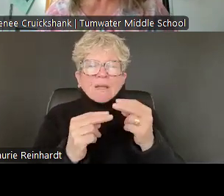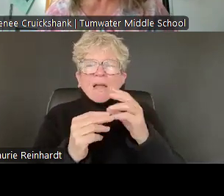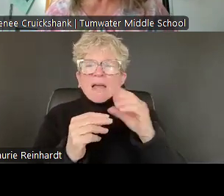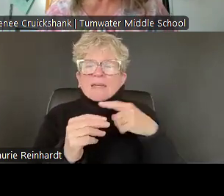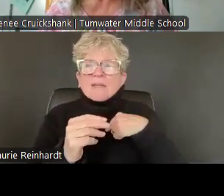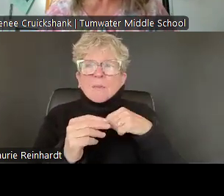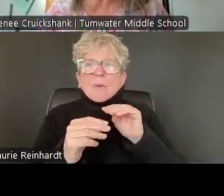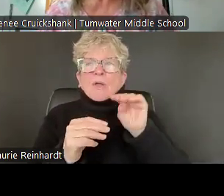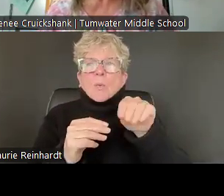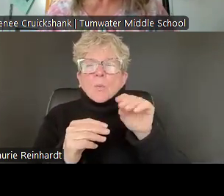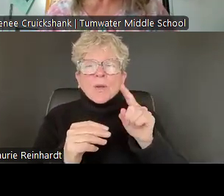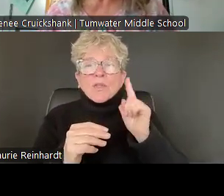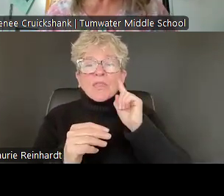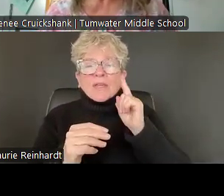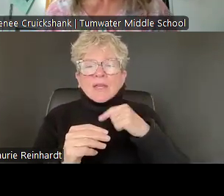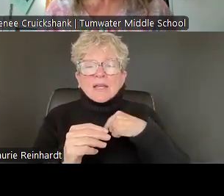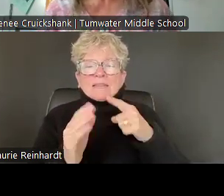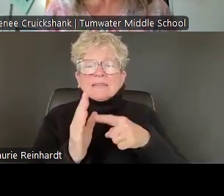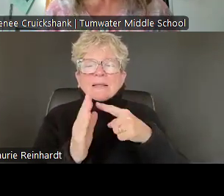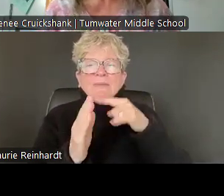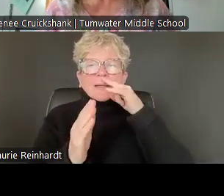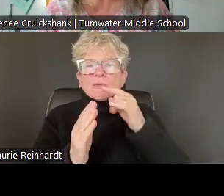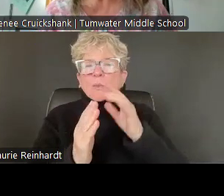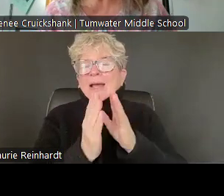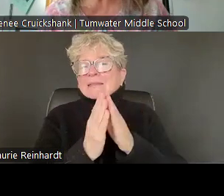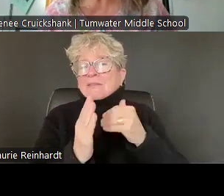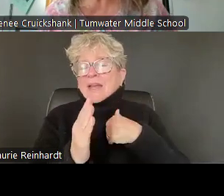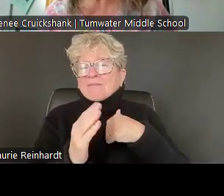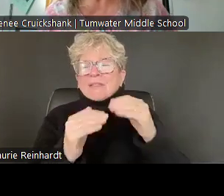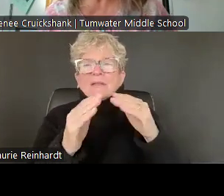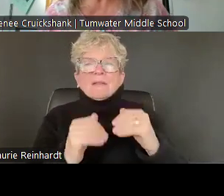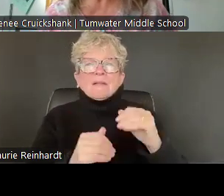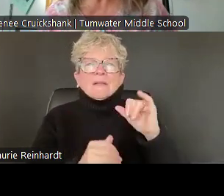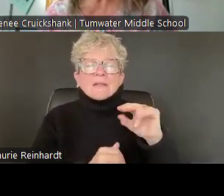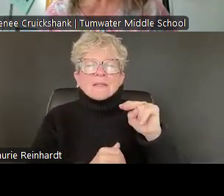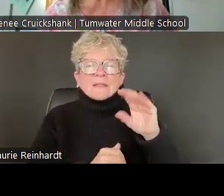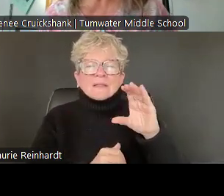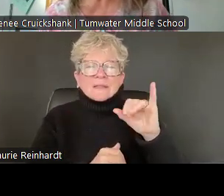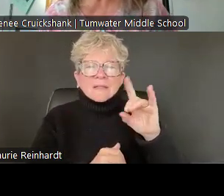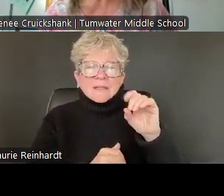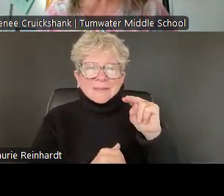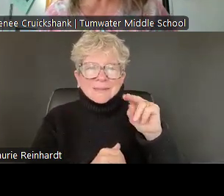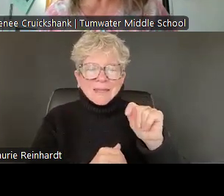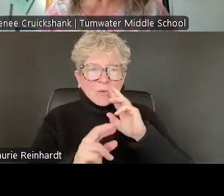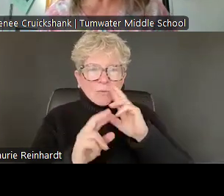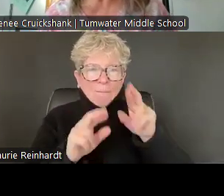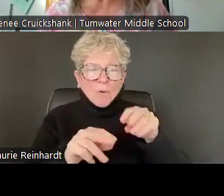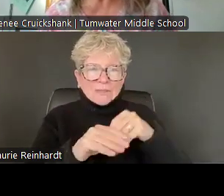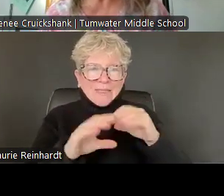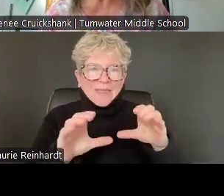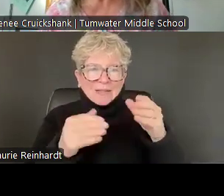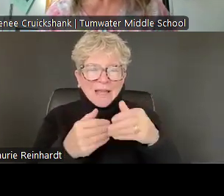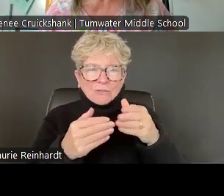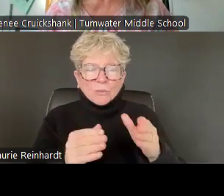And sometimes kids would ask if they could take those. Having incident reports in your classroom so that if there's a situation,